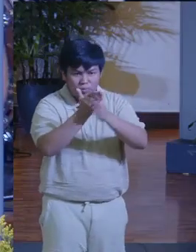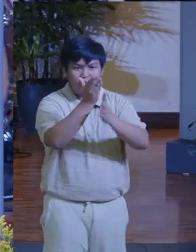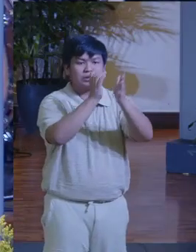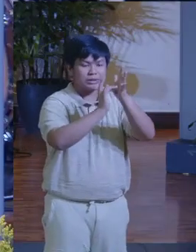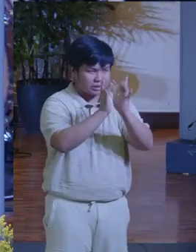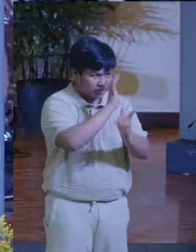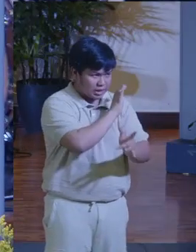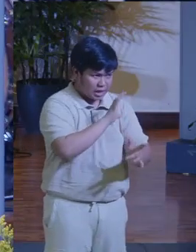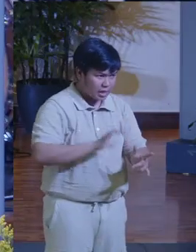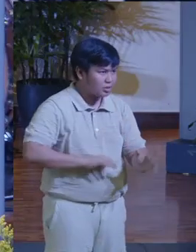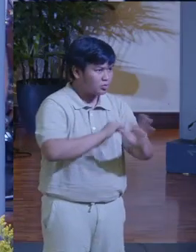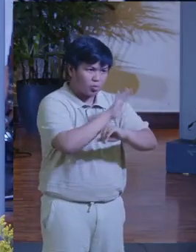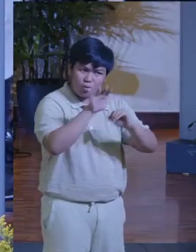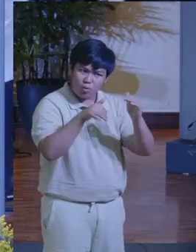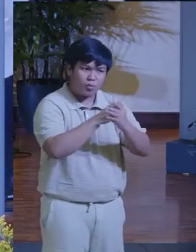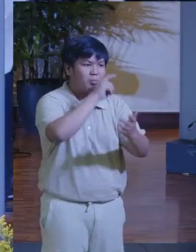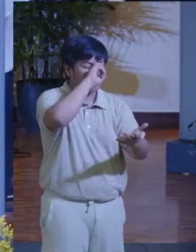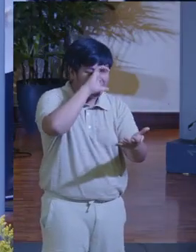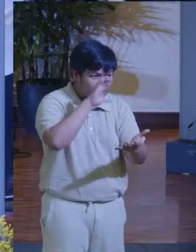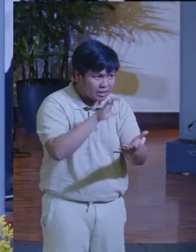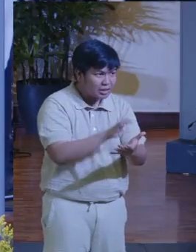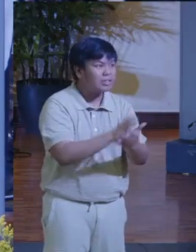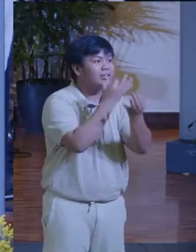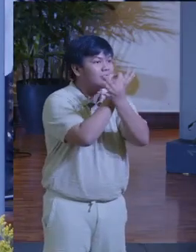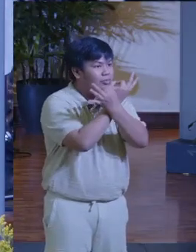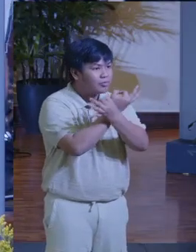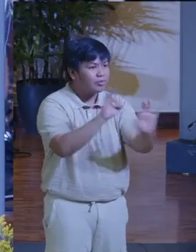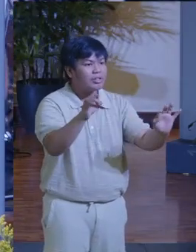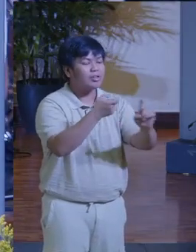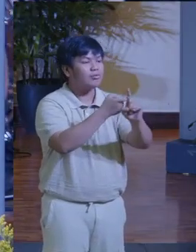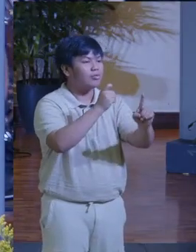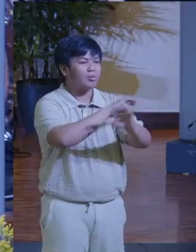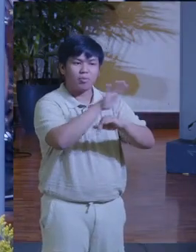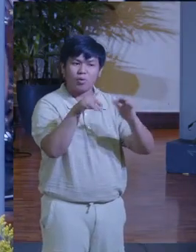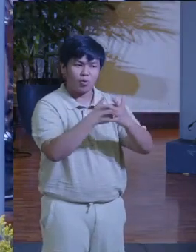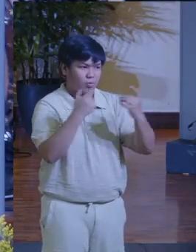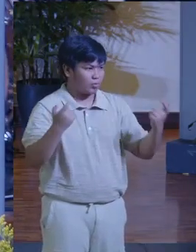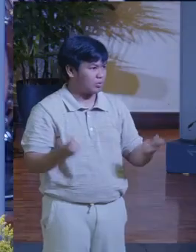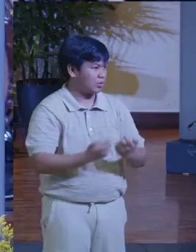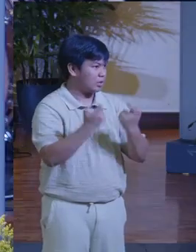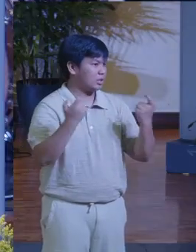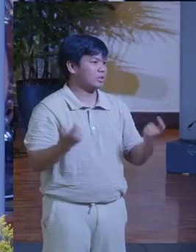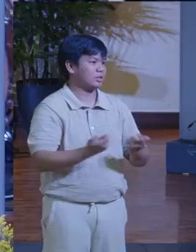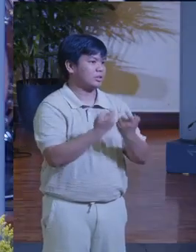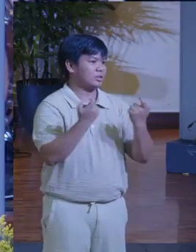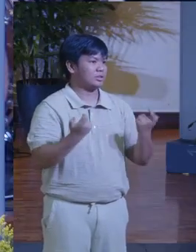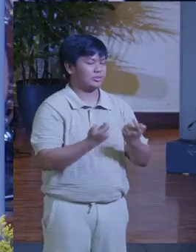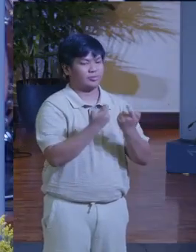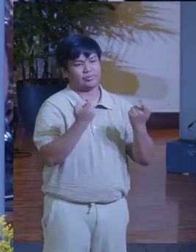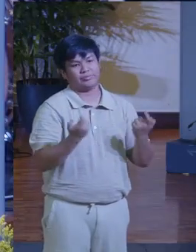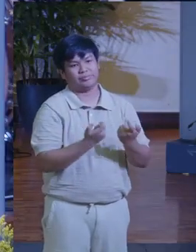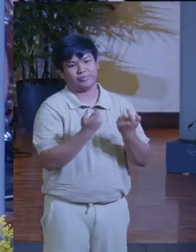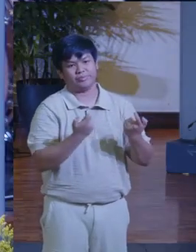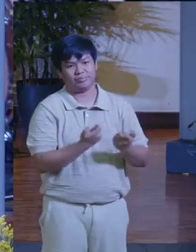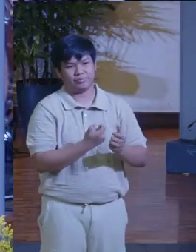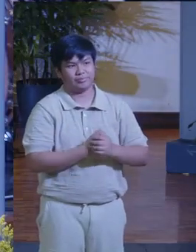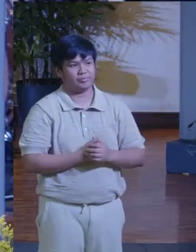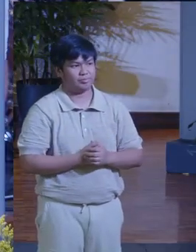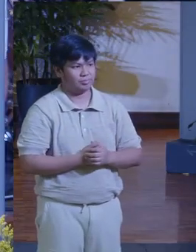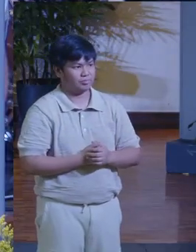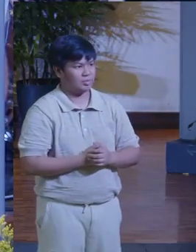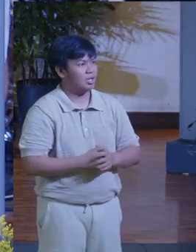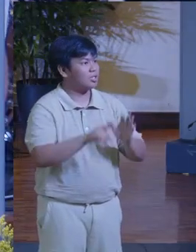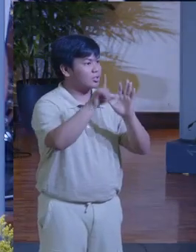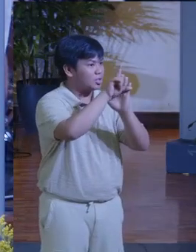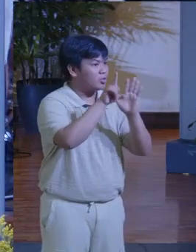Christ, everyone who believes is freed from everything from which you could not be freed by the law